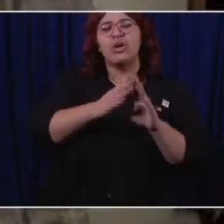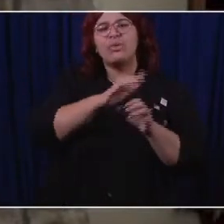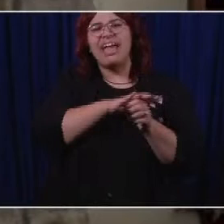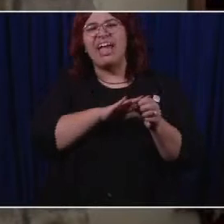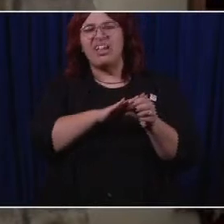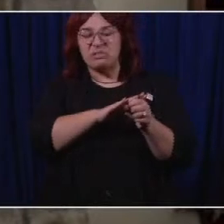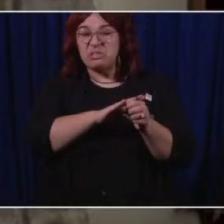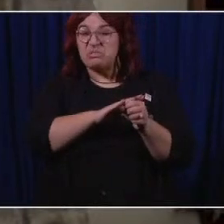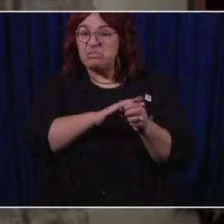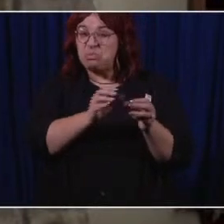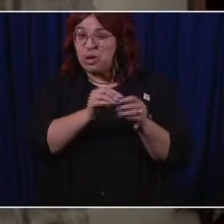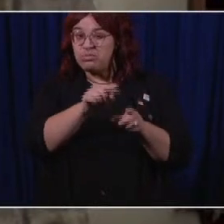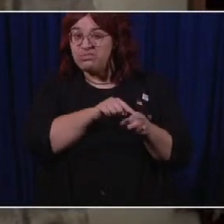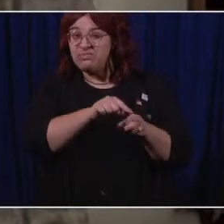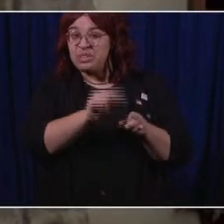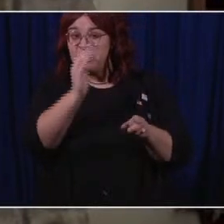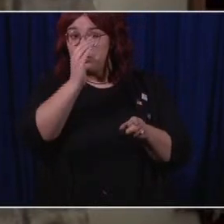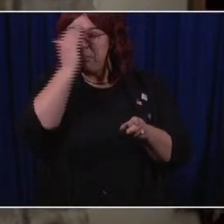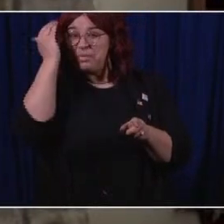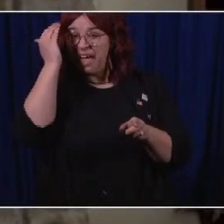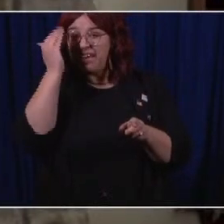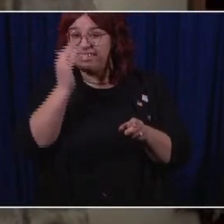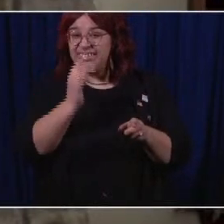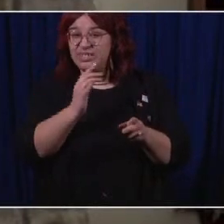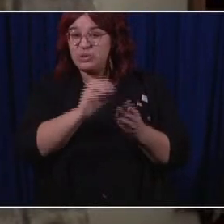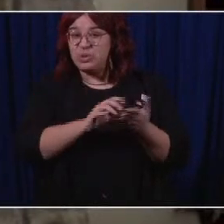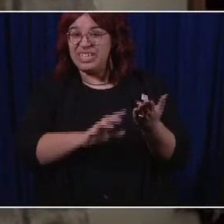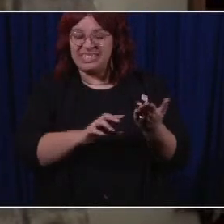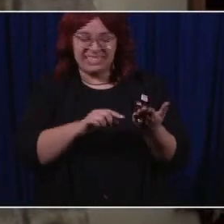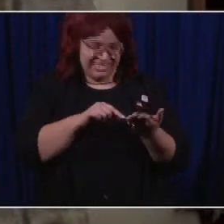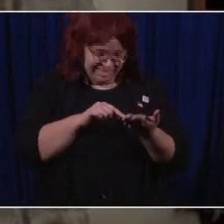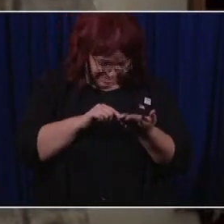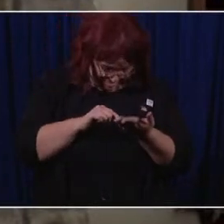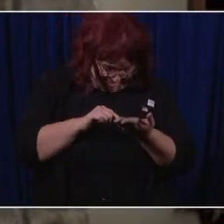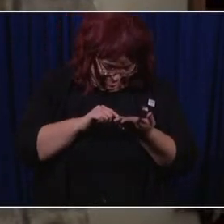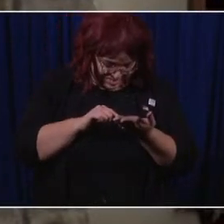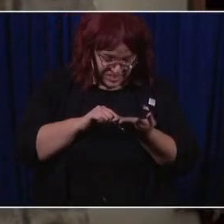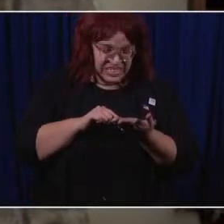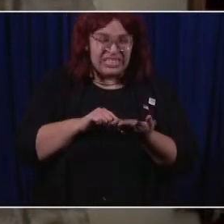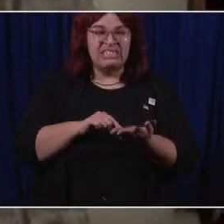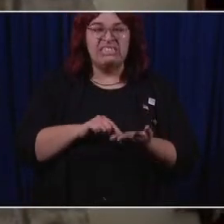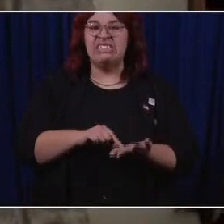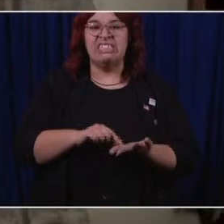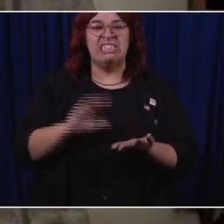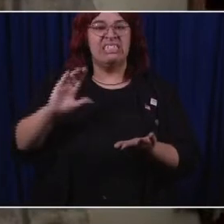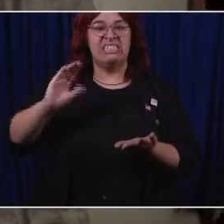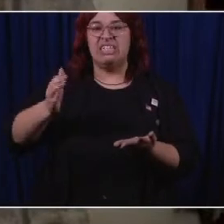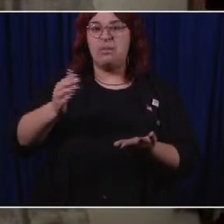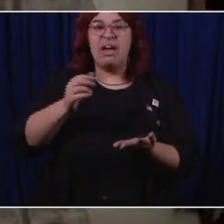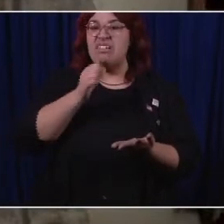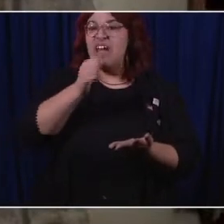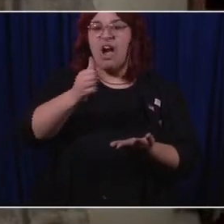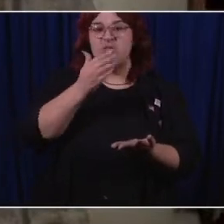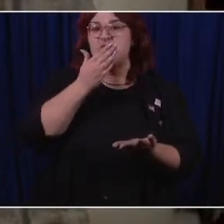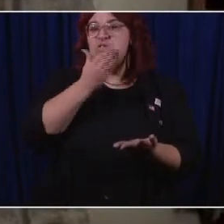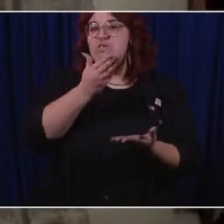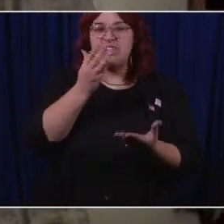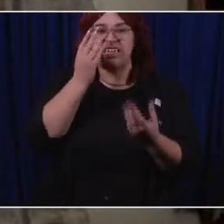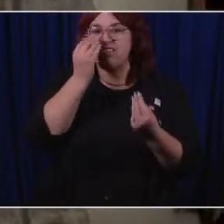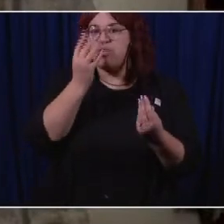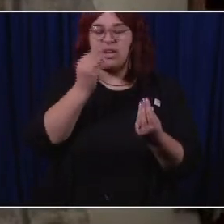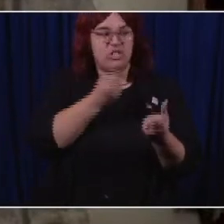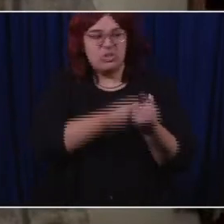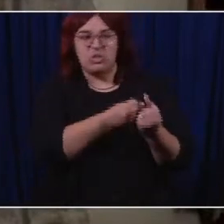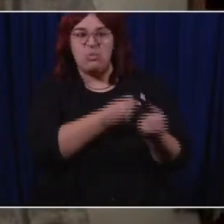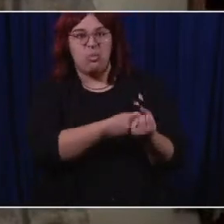been shared with you up ahead of yesterday, and has that factored into your push to open schools on March 1st? And these populations